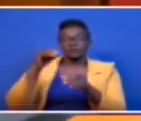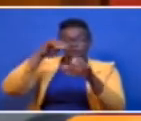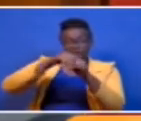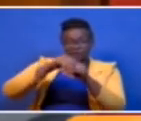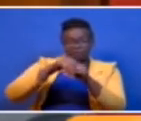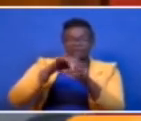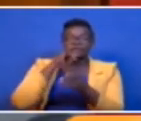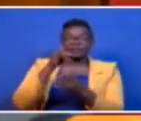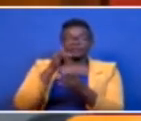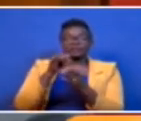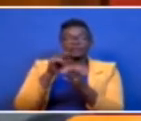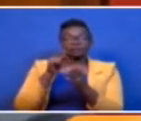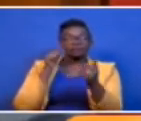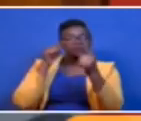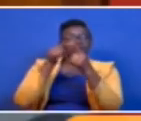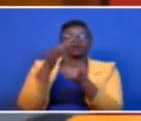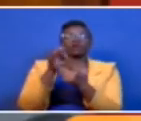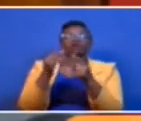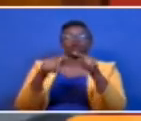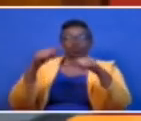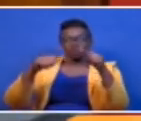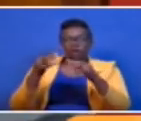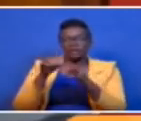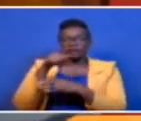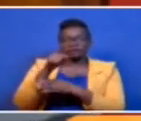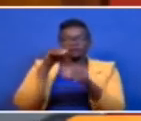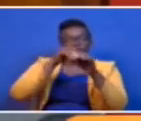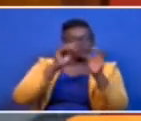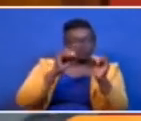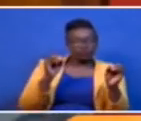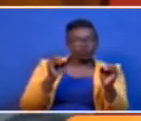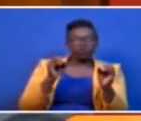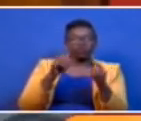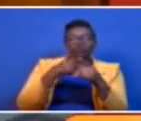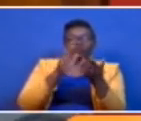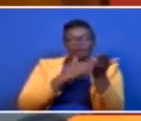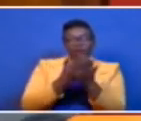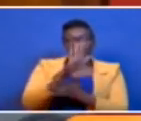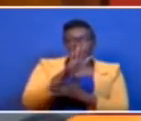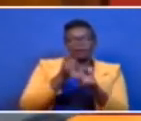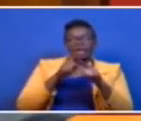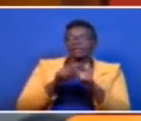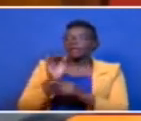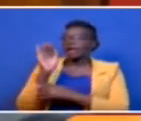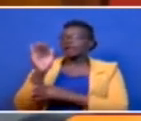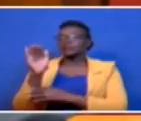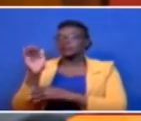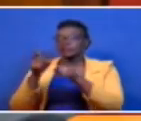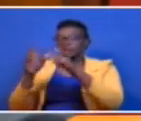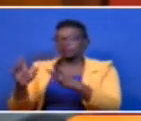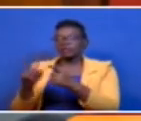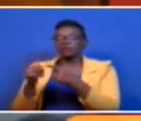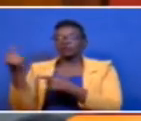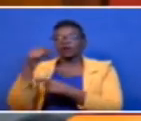competition. If you do not invest in your network and then you have to seek help from the regulator to come and equalize